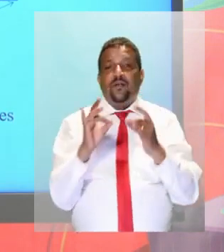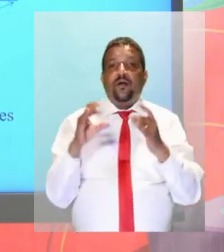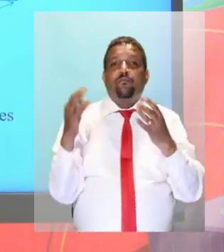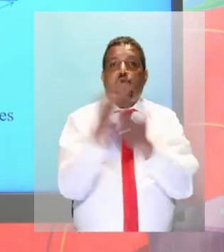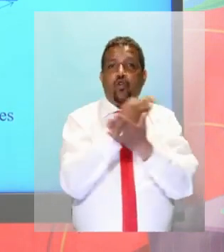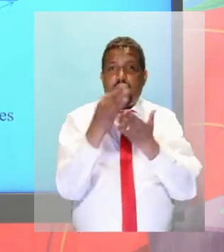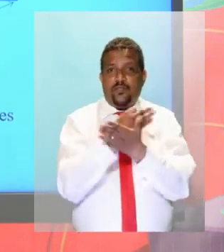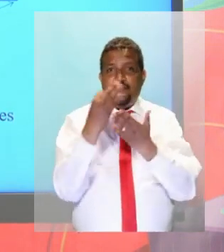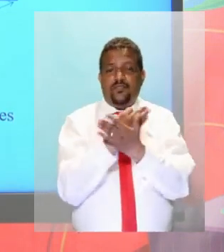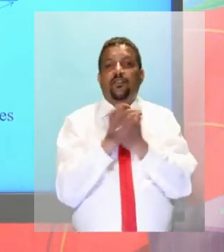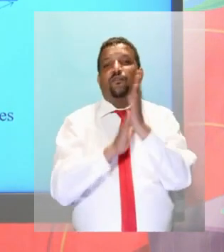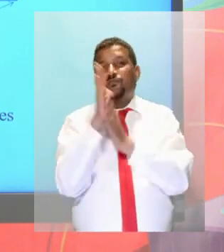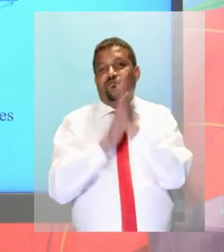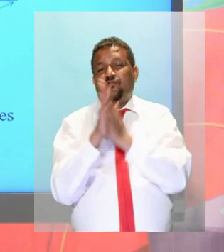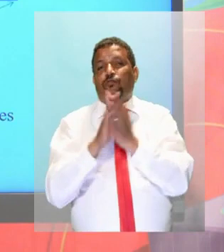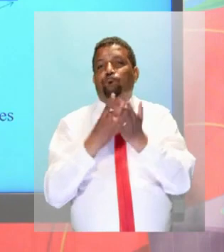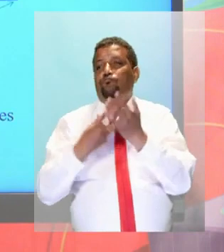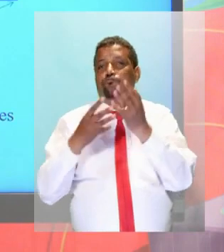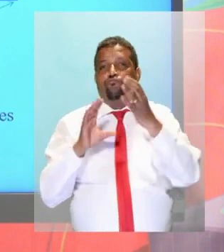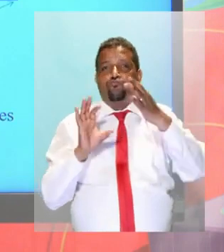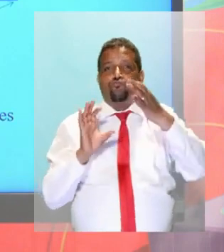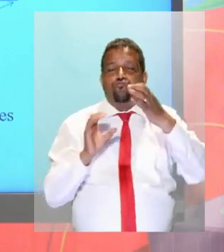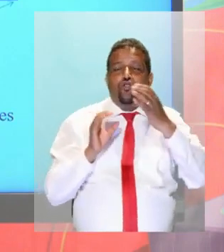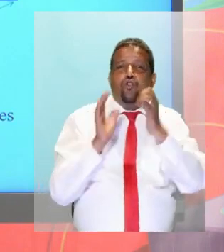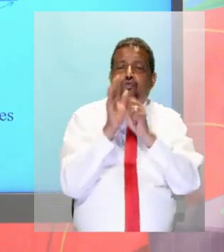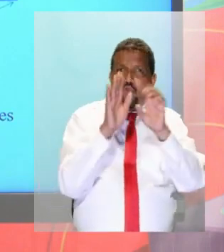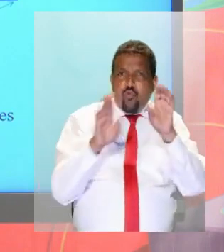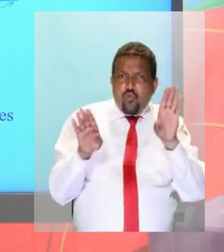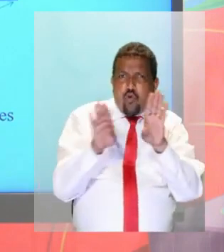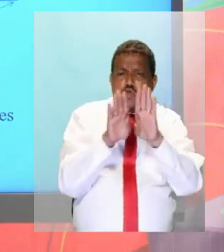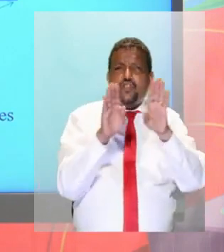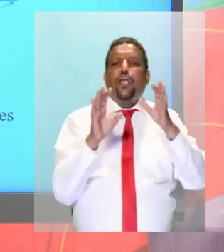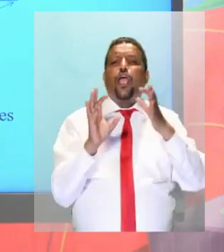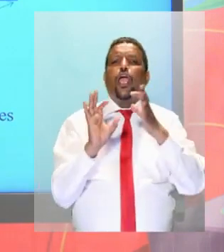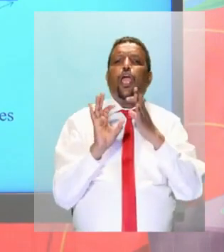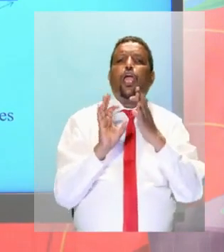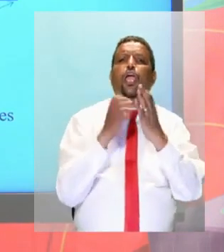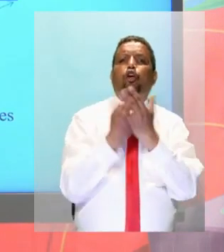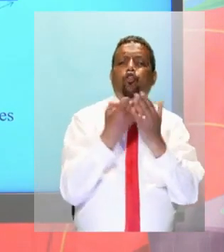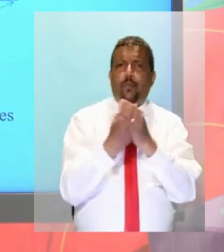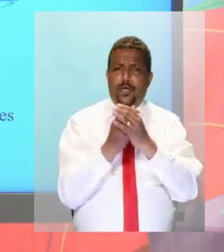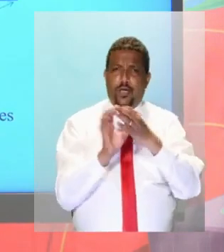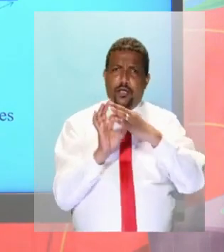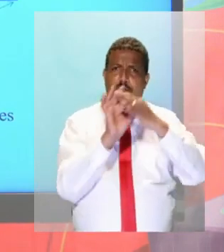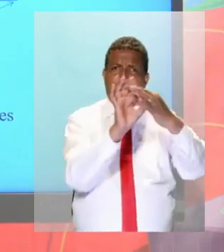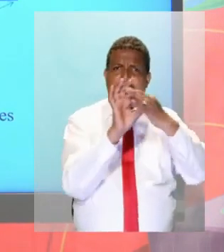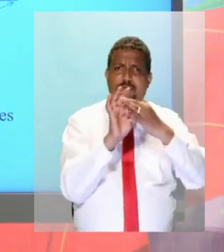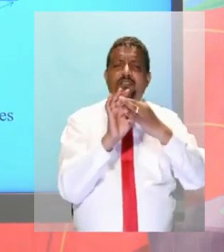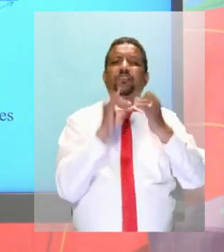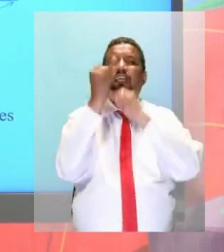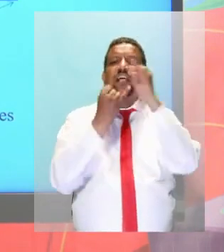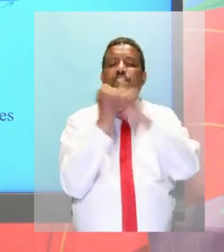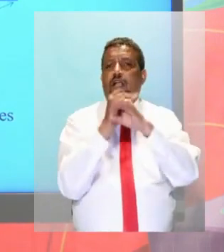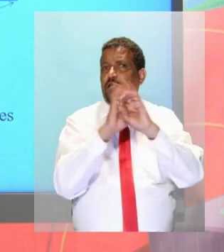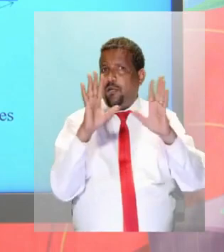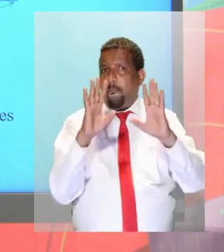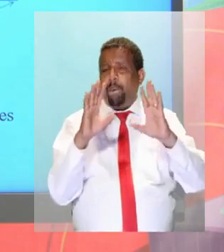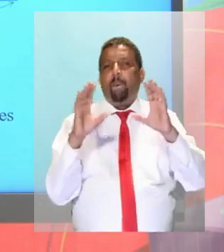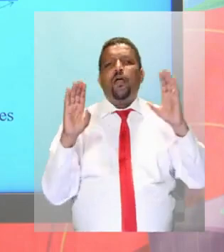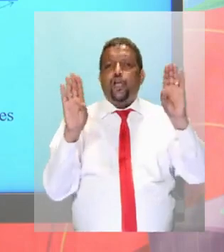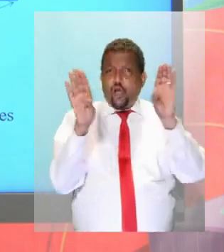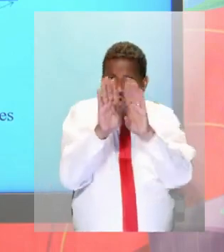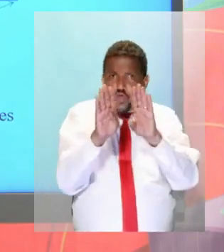government in a closed economy. A closed economy is an economy without international trade. Under